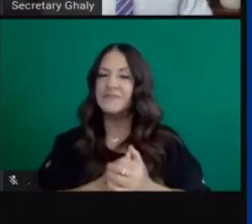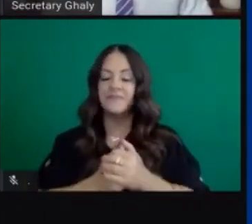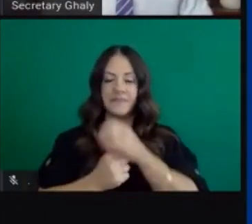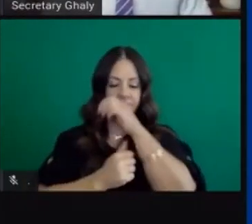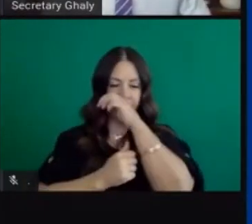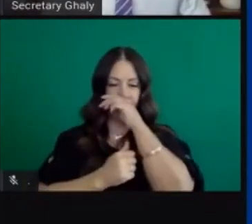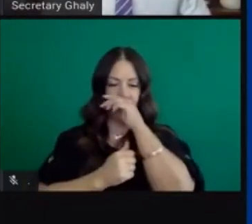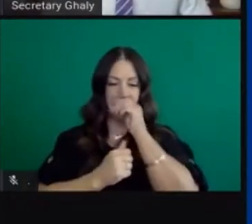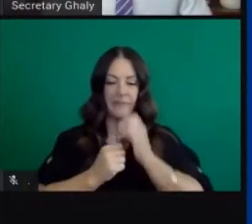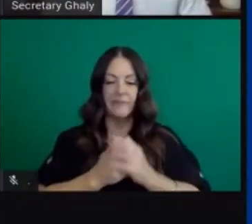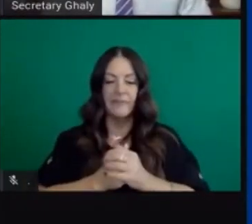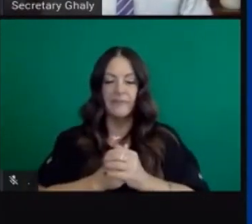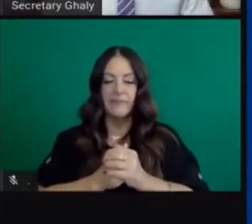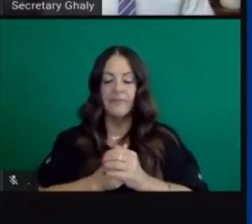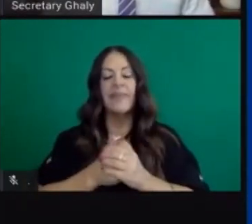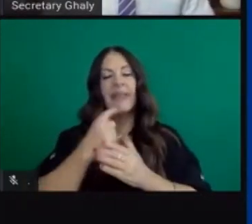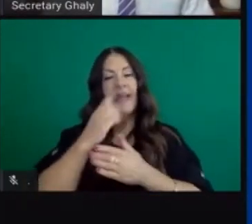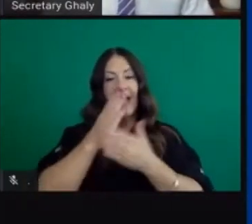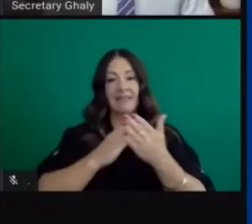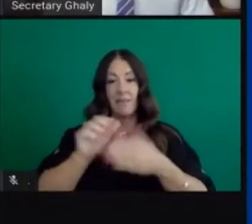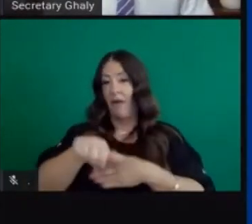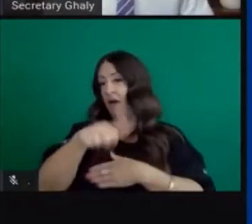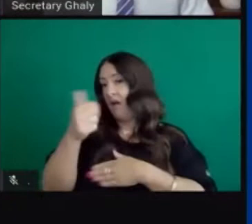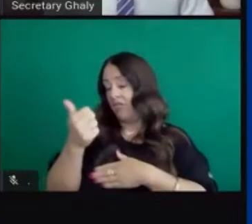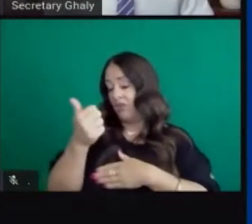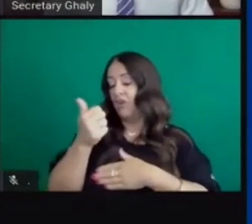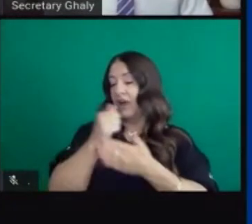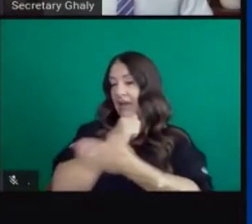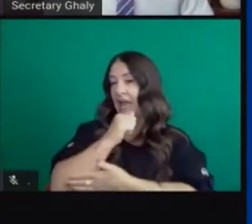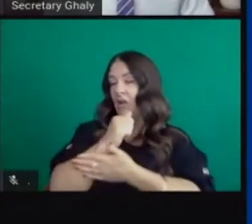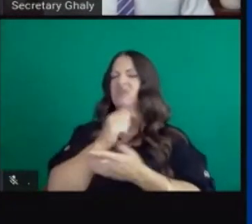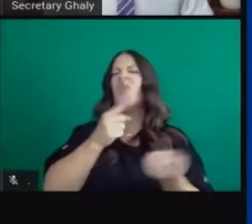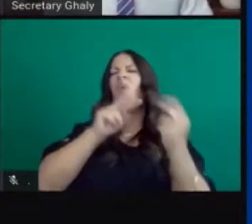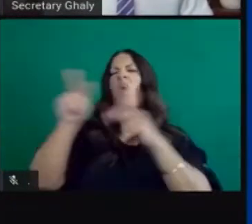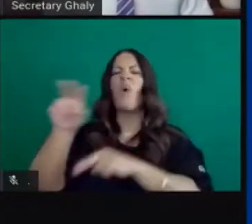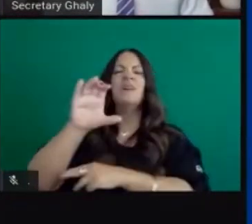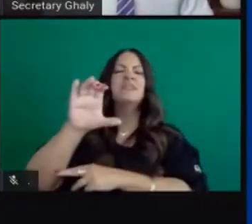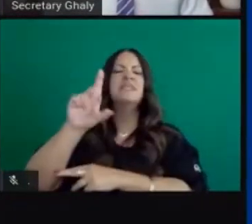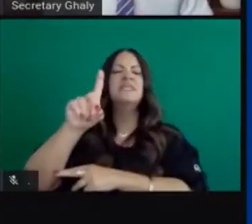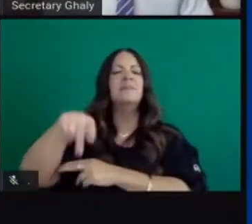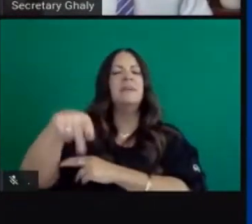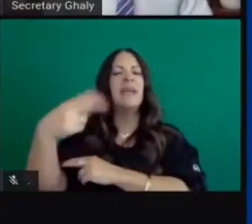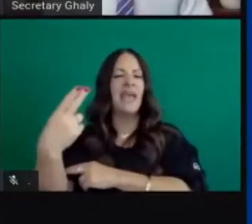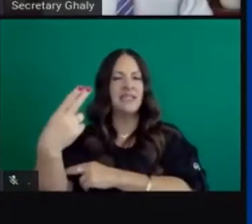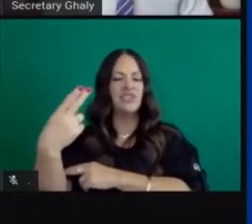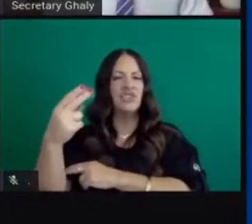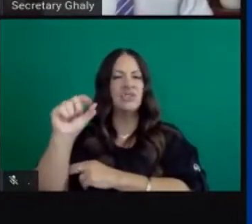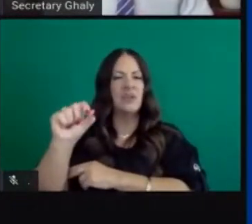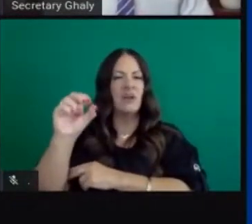that have, if you go to the CDPH website as well as the